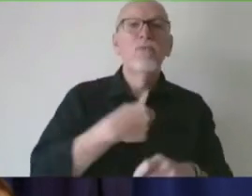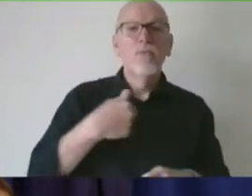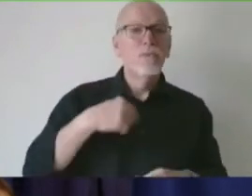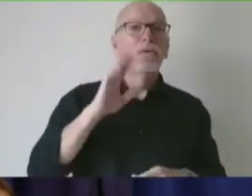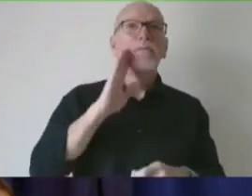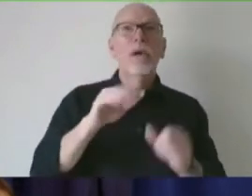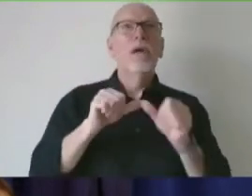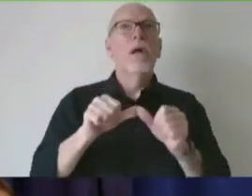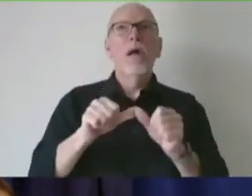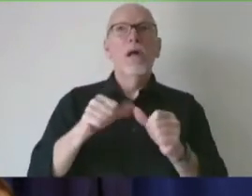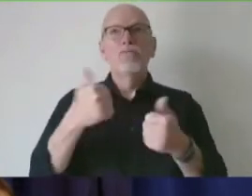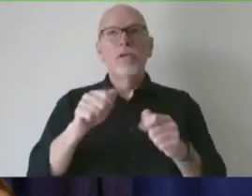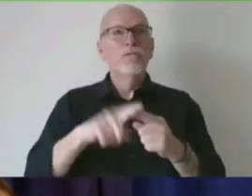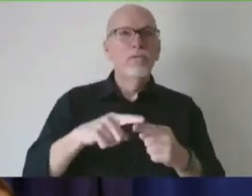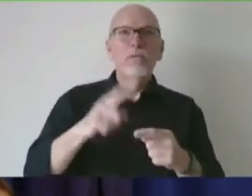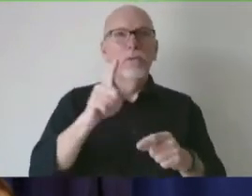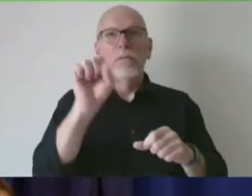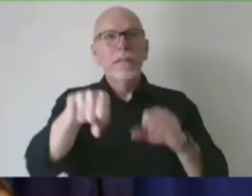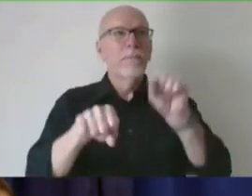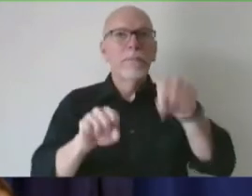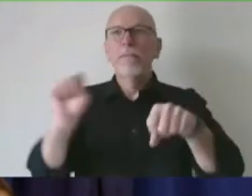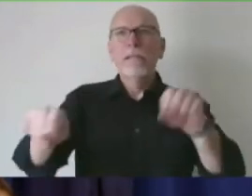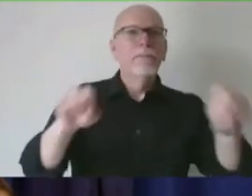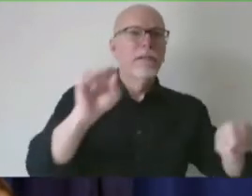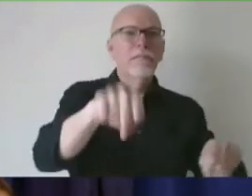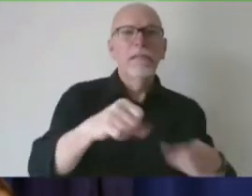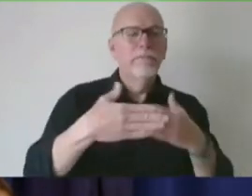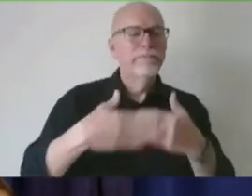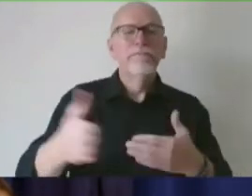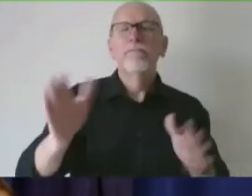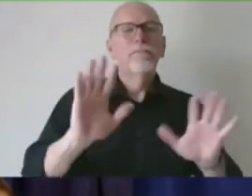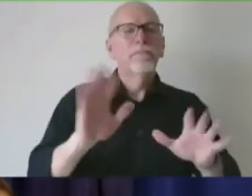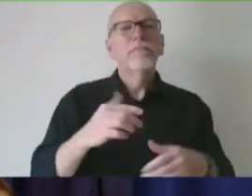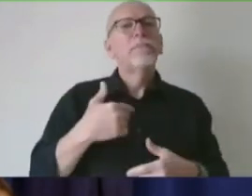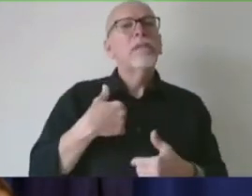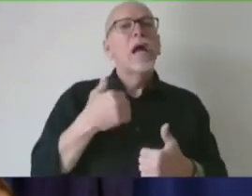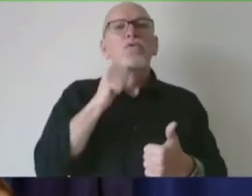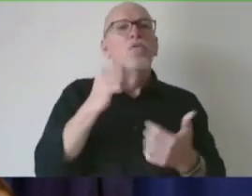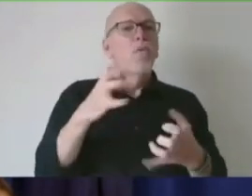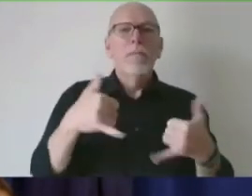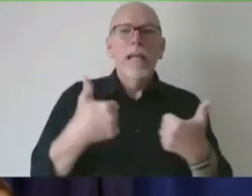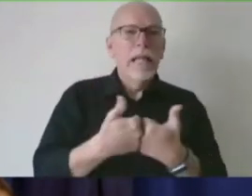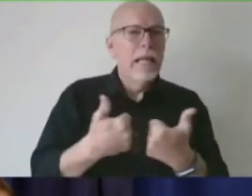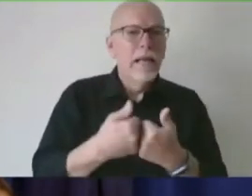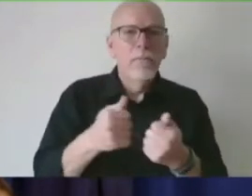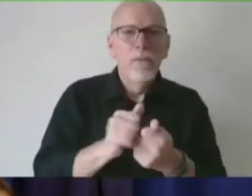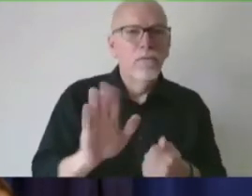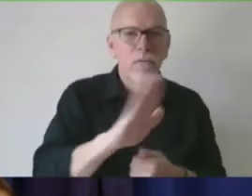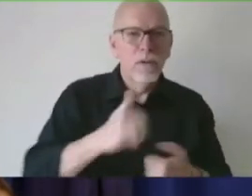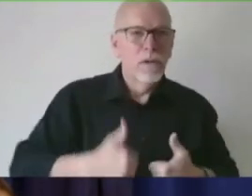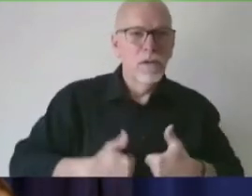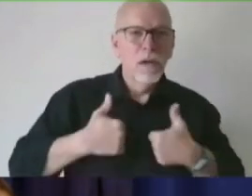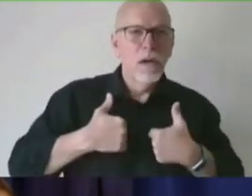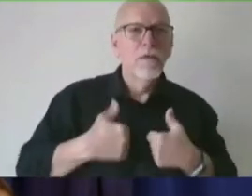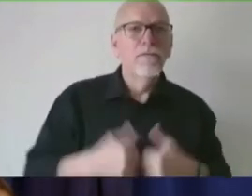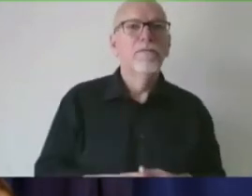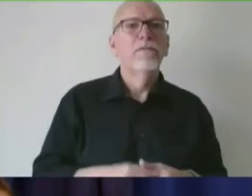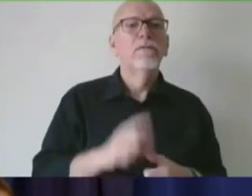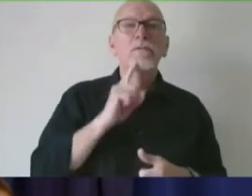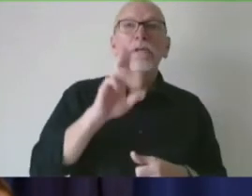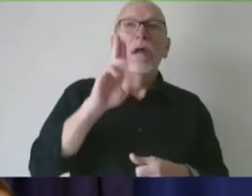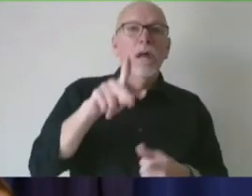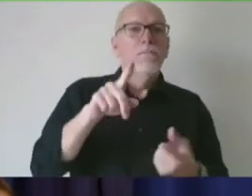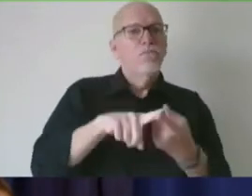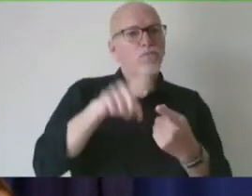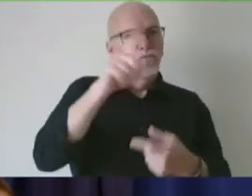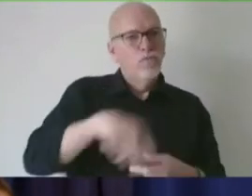playing whack-a-mole for the foreseeable future. I personally do not want to play games with Hoosiers' lives. It's all up to the rest of you